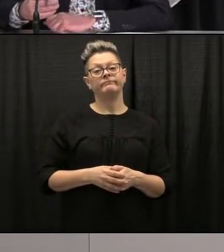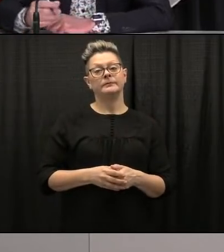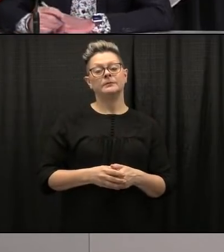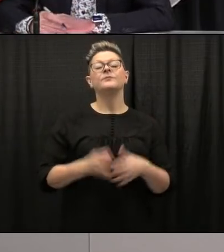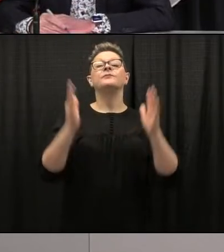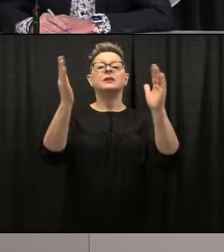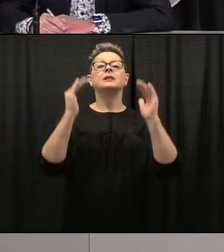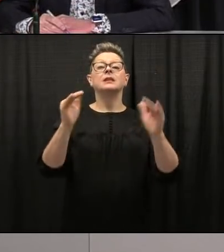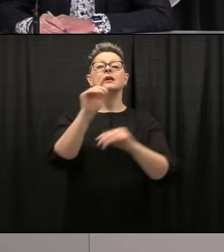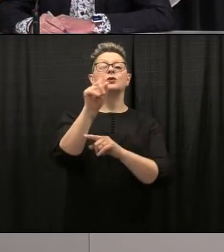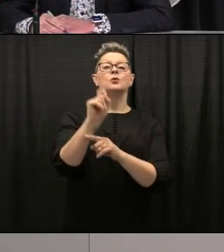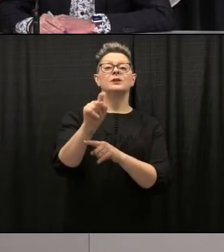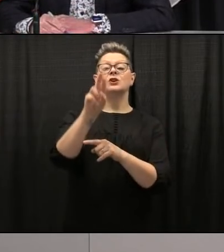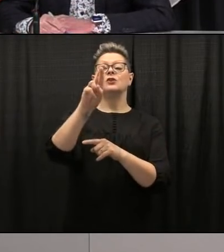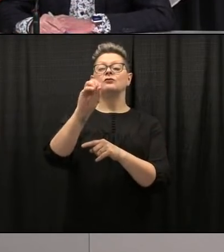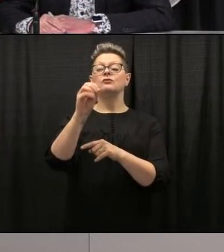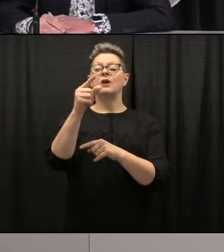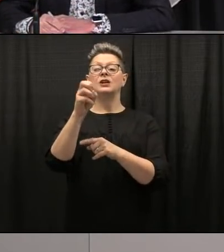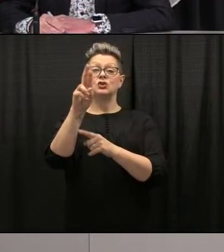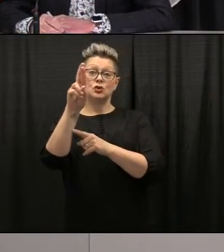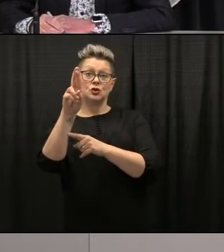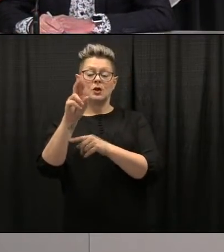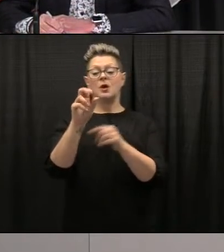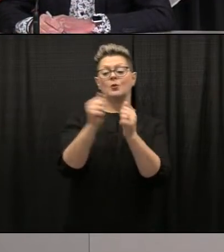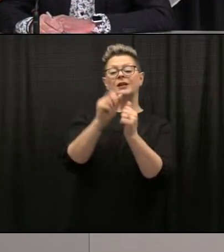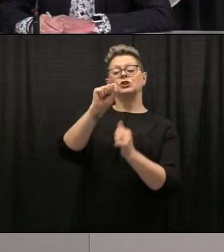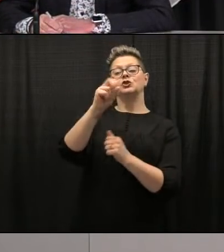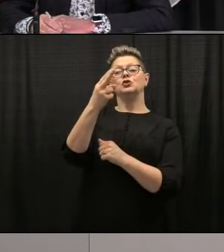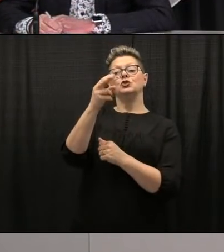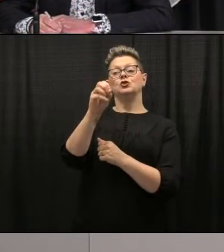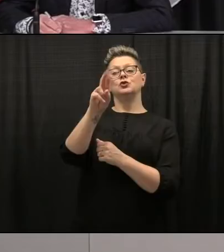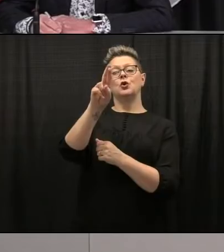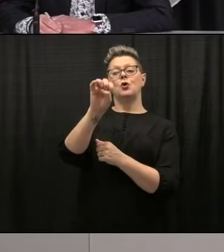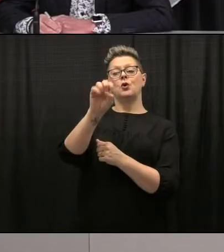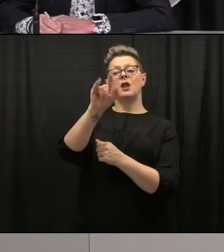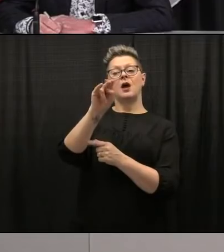Our next questions are from Roger Bill with the Shoreline News. Please go ahead.